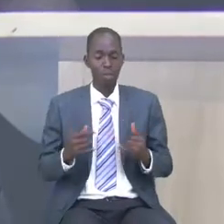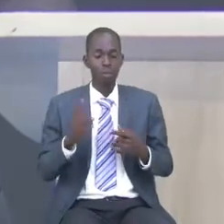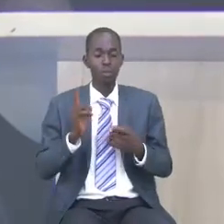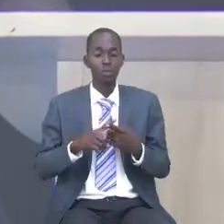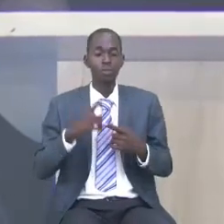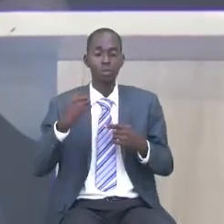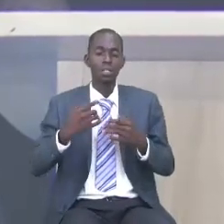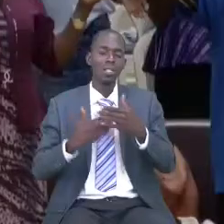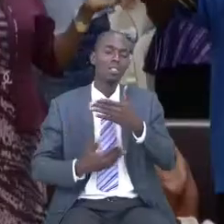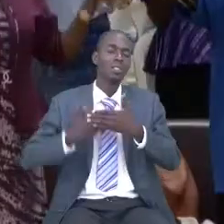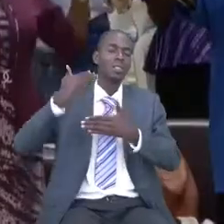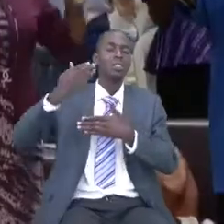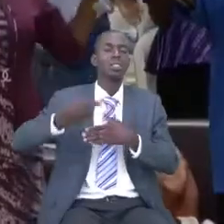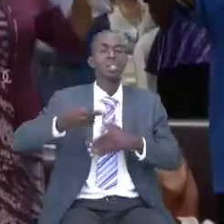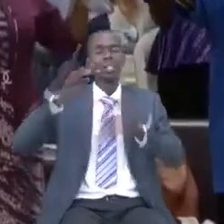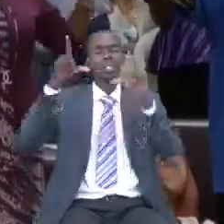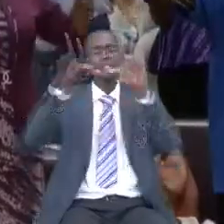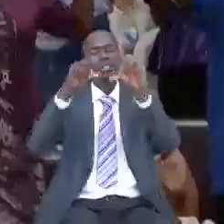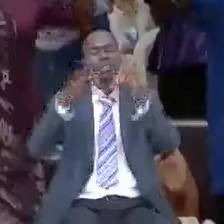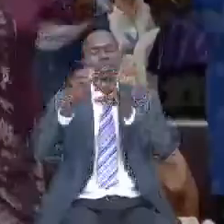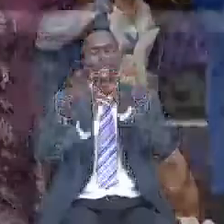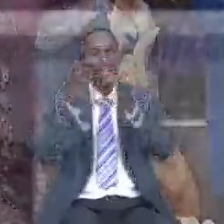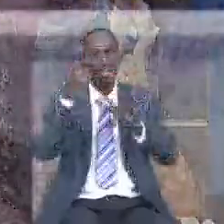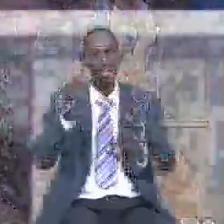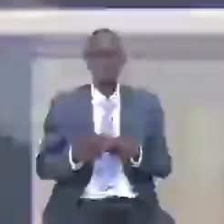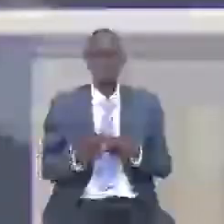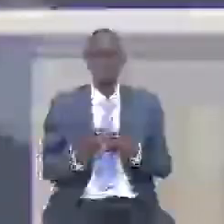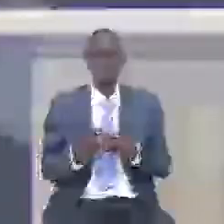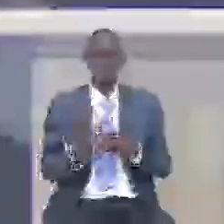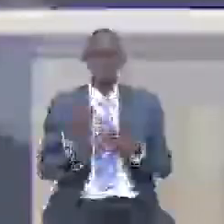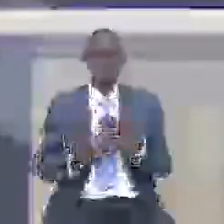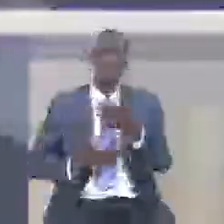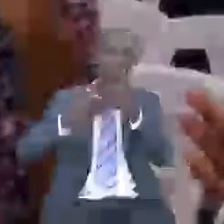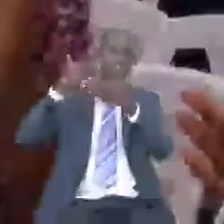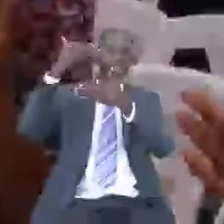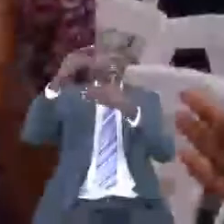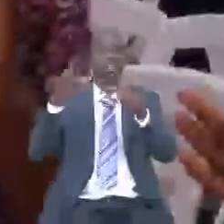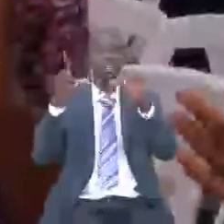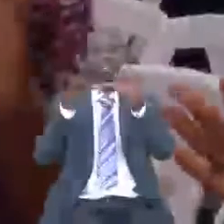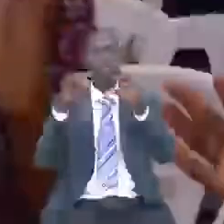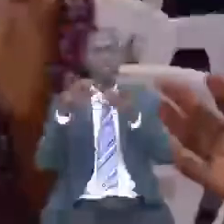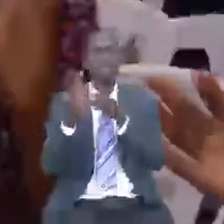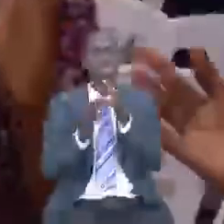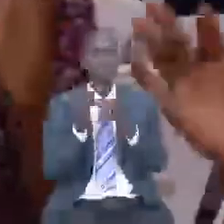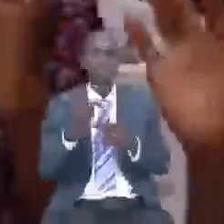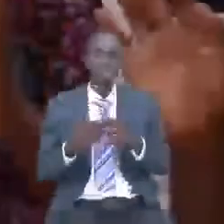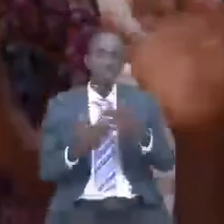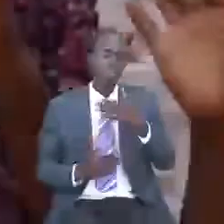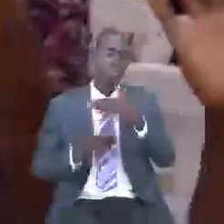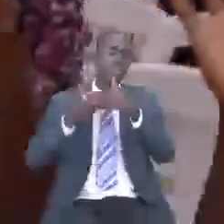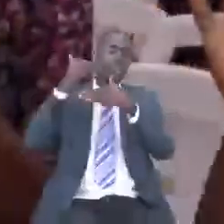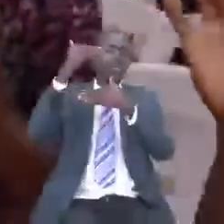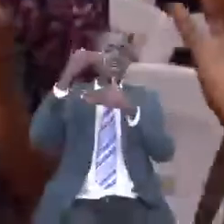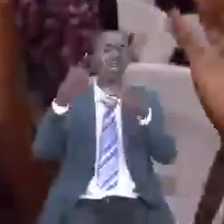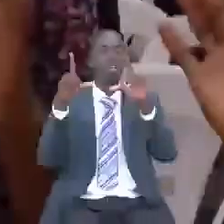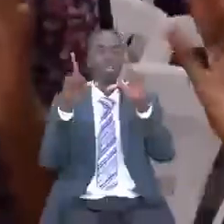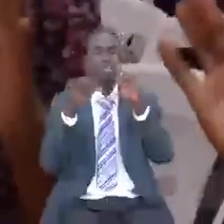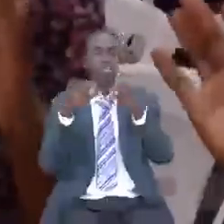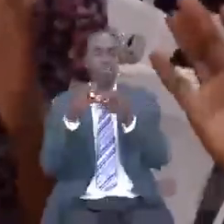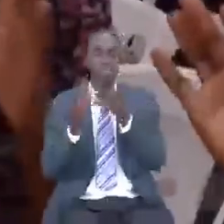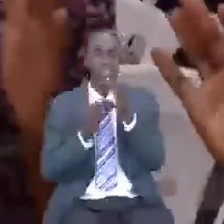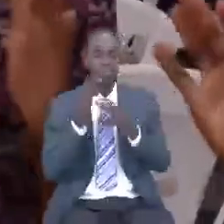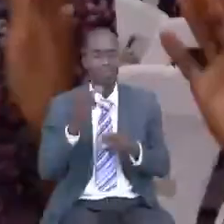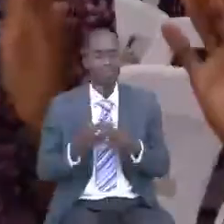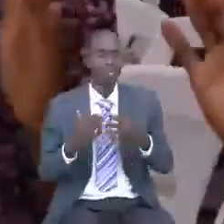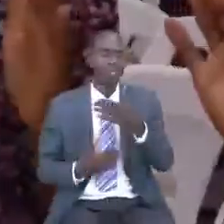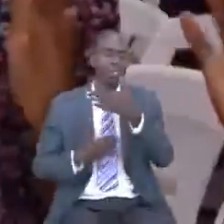the next level. The next level. The next level. Next level